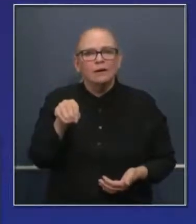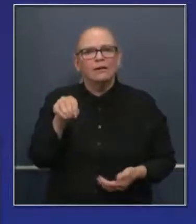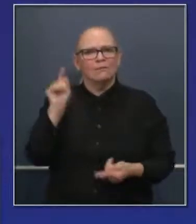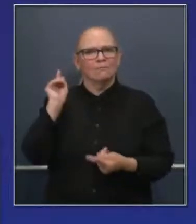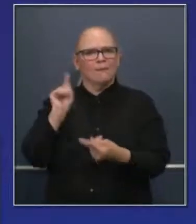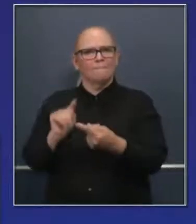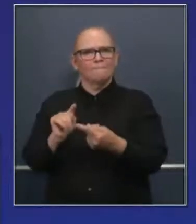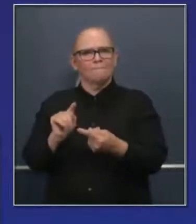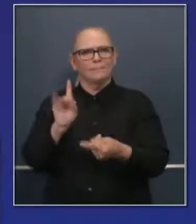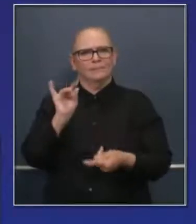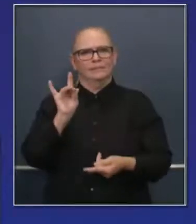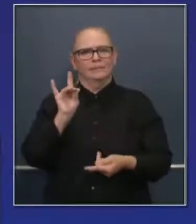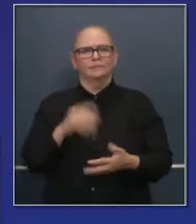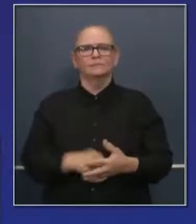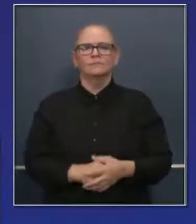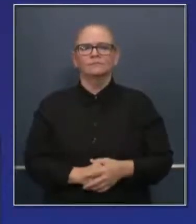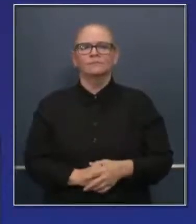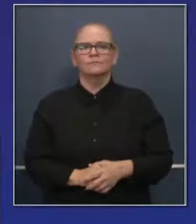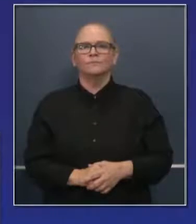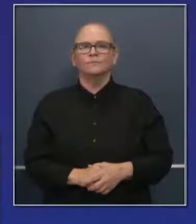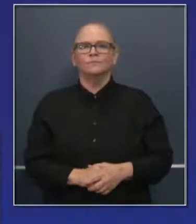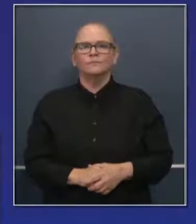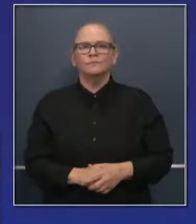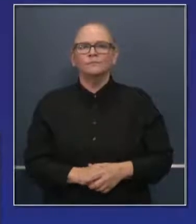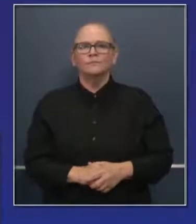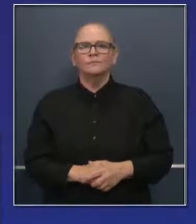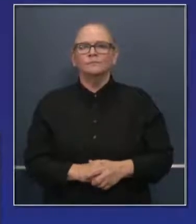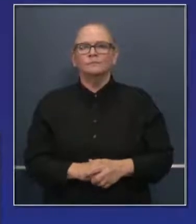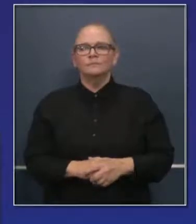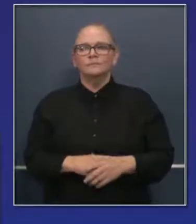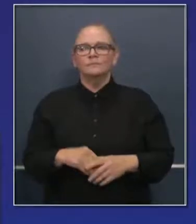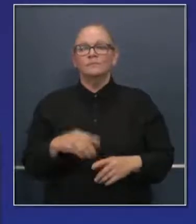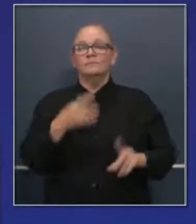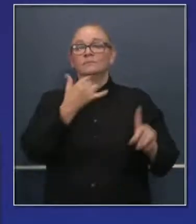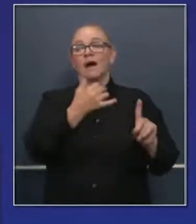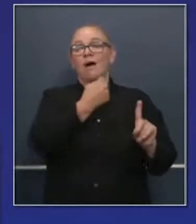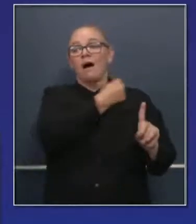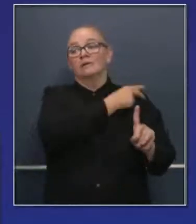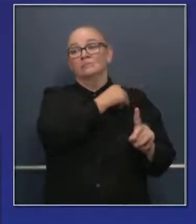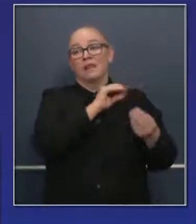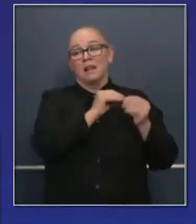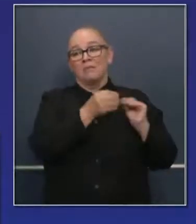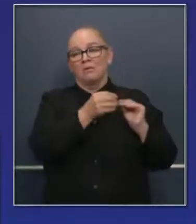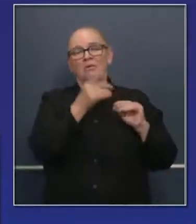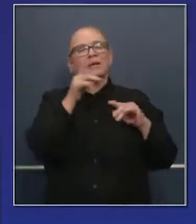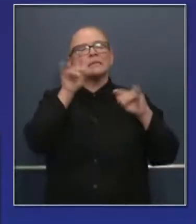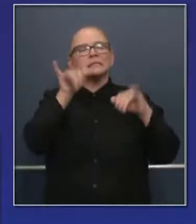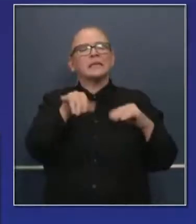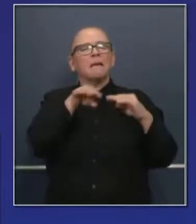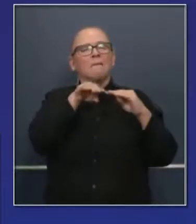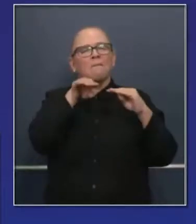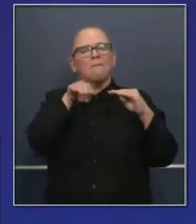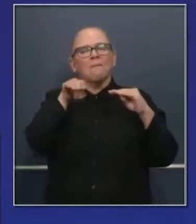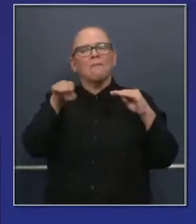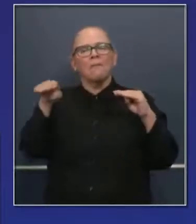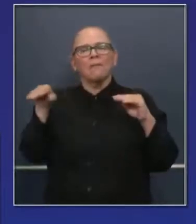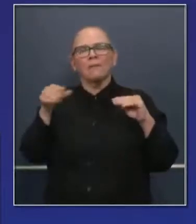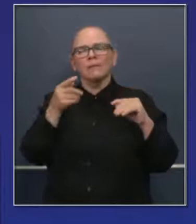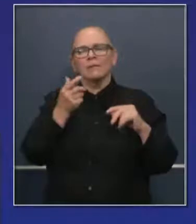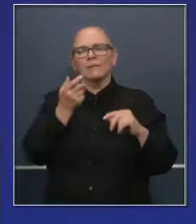but did not decline, still within a percentage point here. We were able to see modest